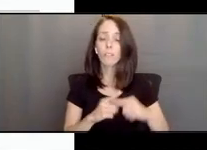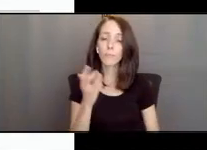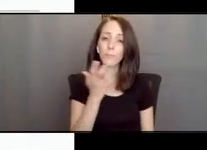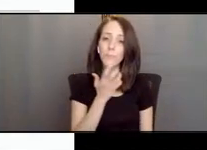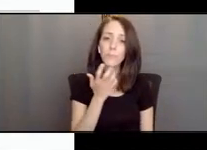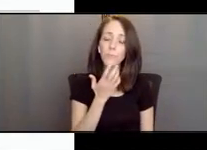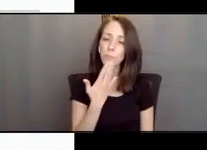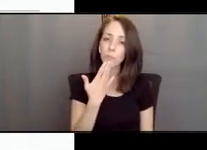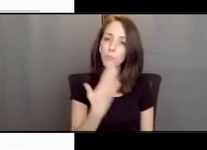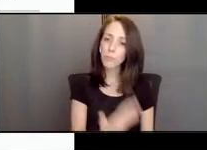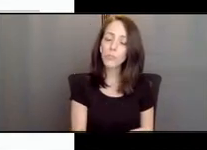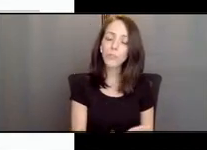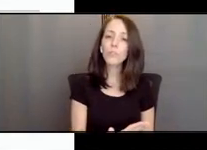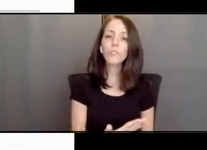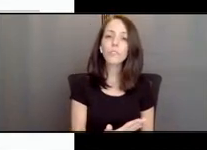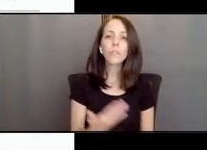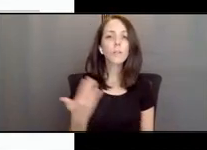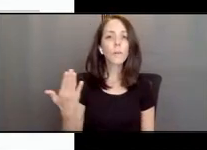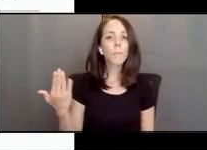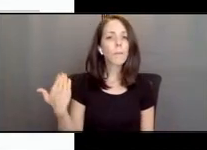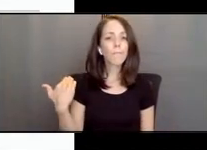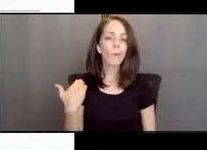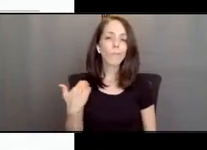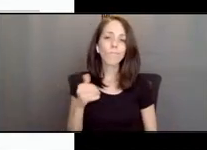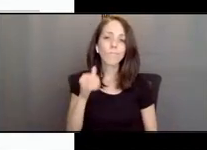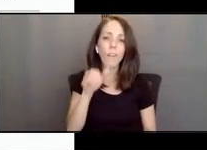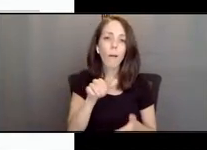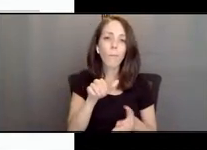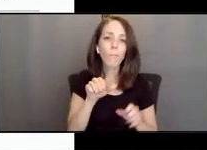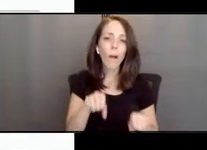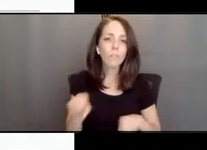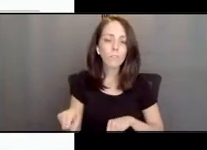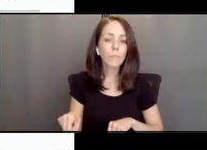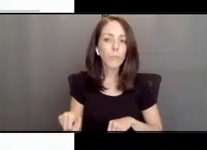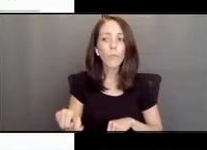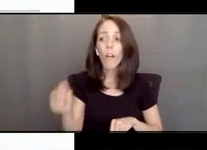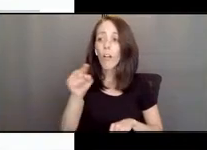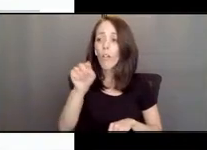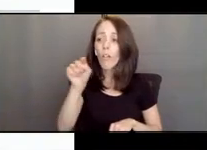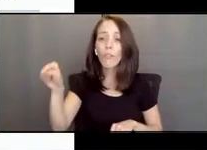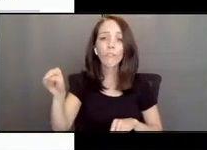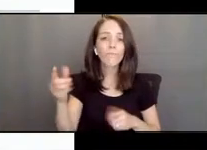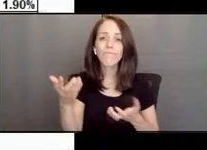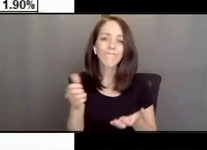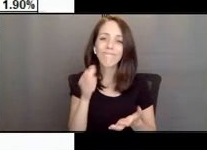it wasn't possible at some other kinds of health science centers. Next slide.